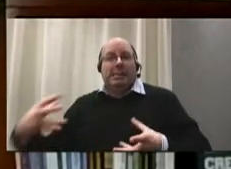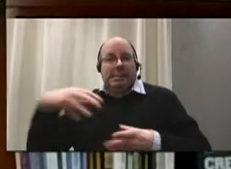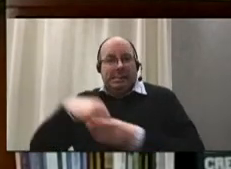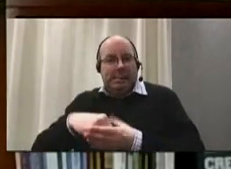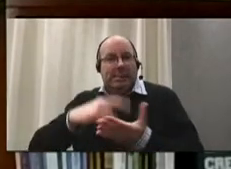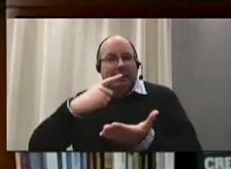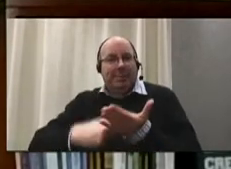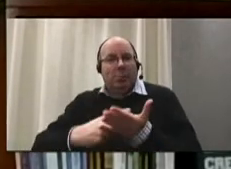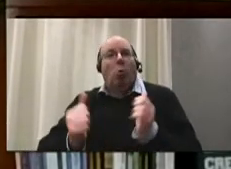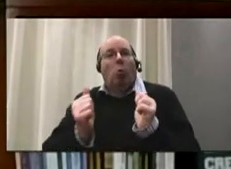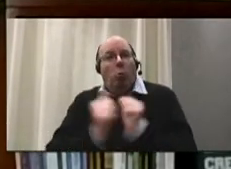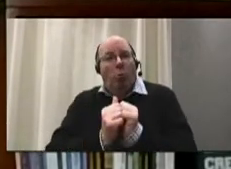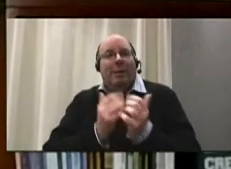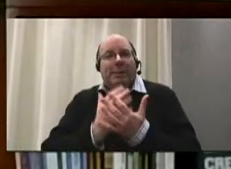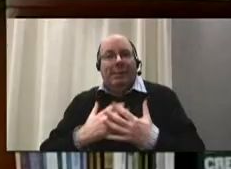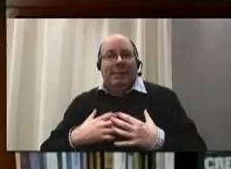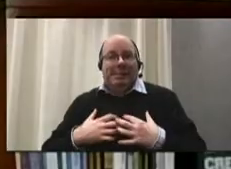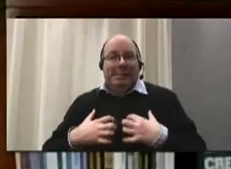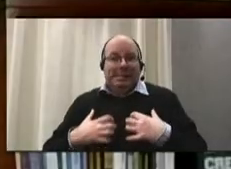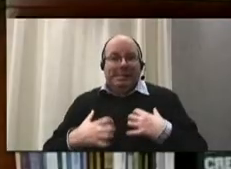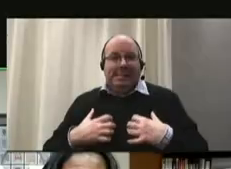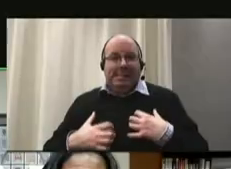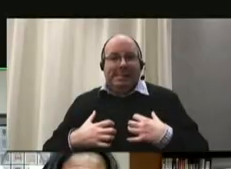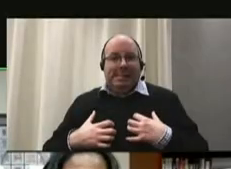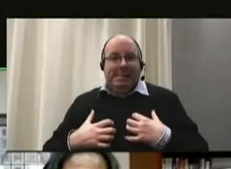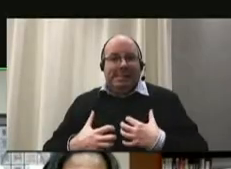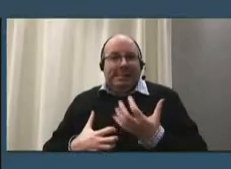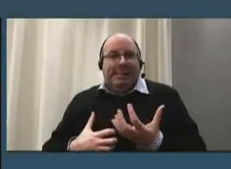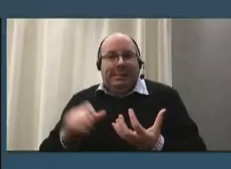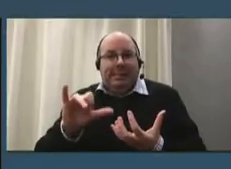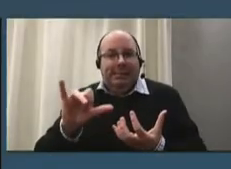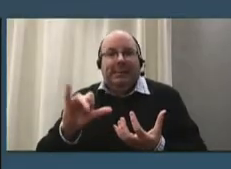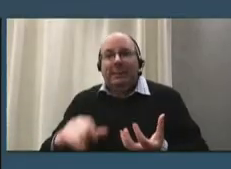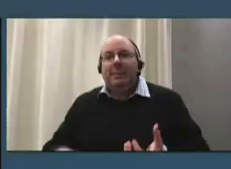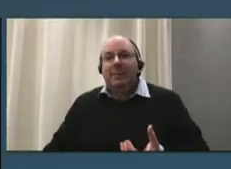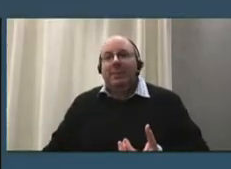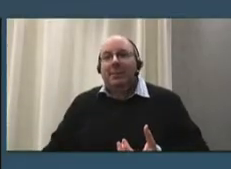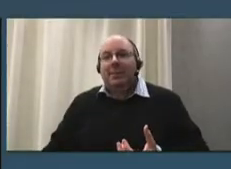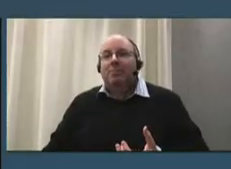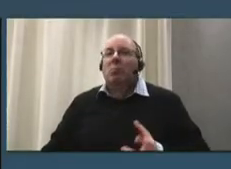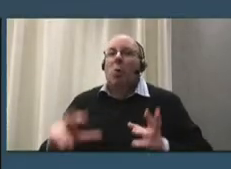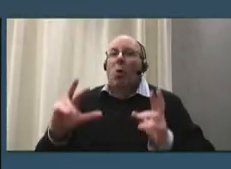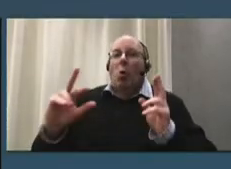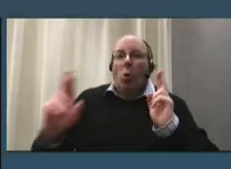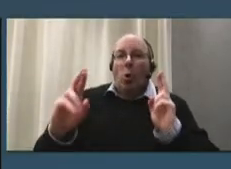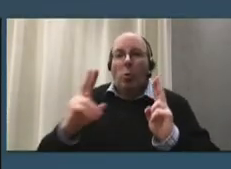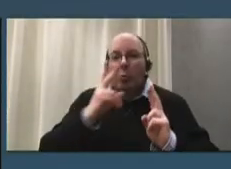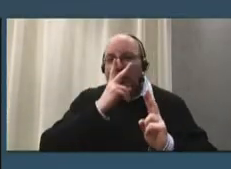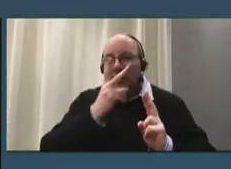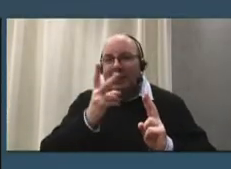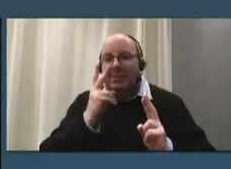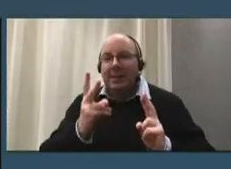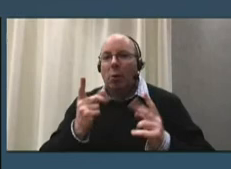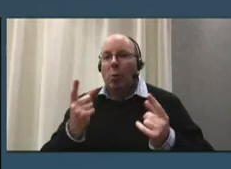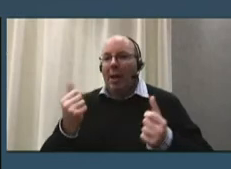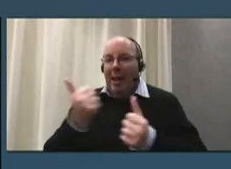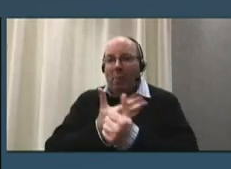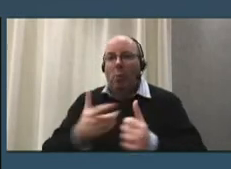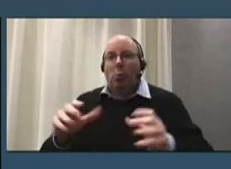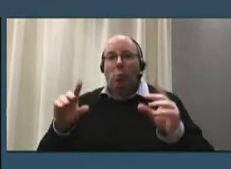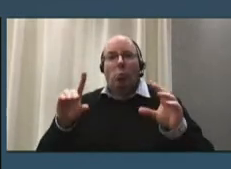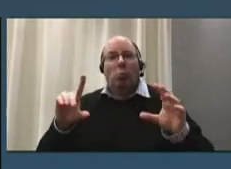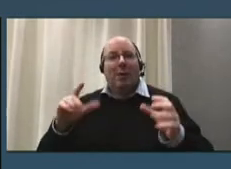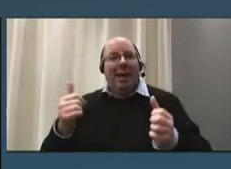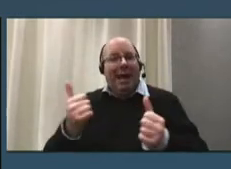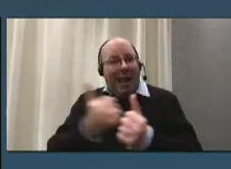hear suggestions and incidents from you all when they occur, so that we can do everything within our power centrally and locally to make sure we